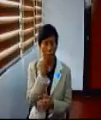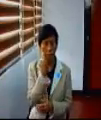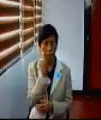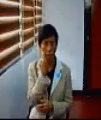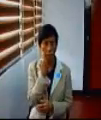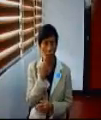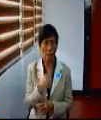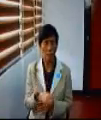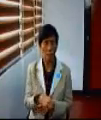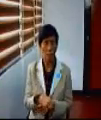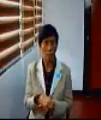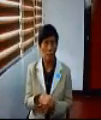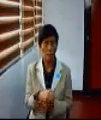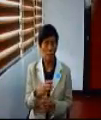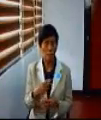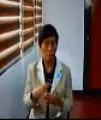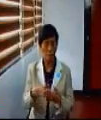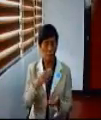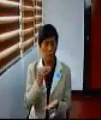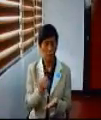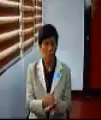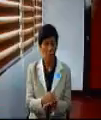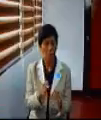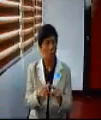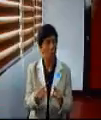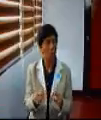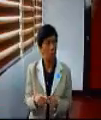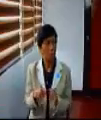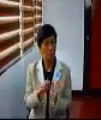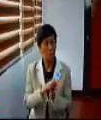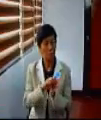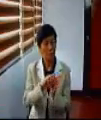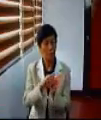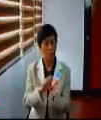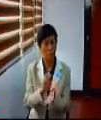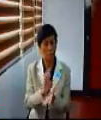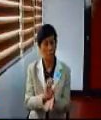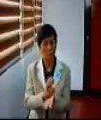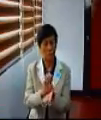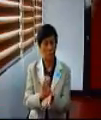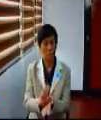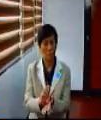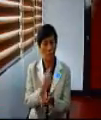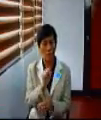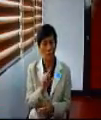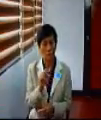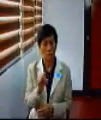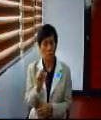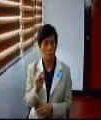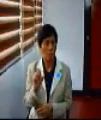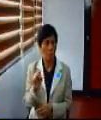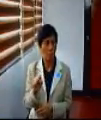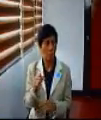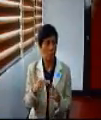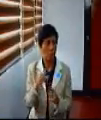was pre-marked as Exhibit SSS to